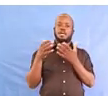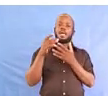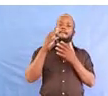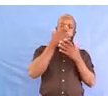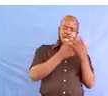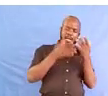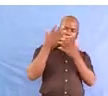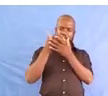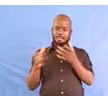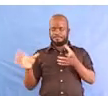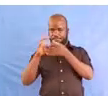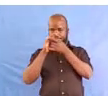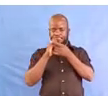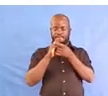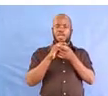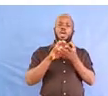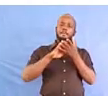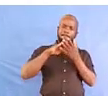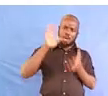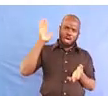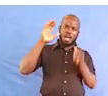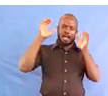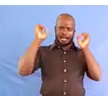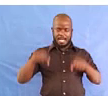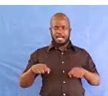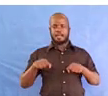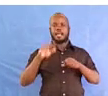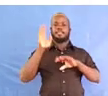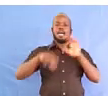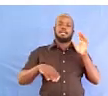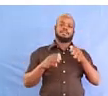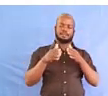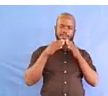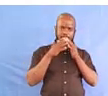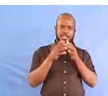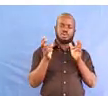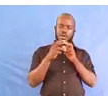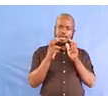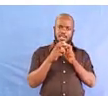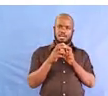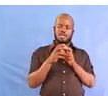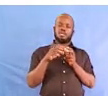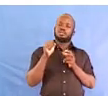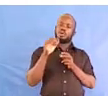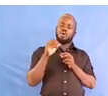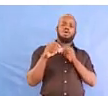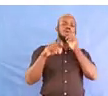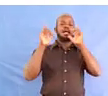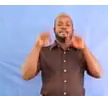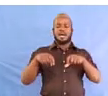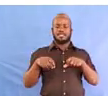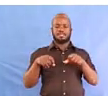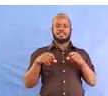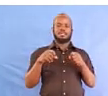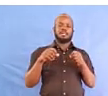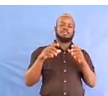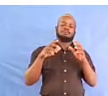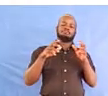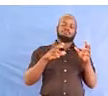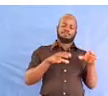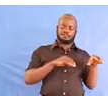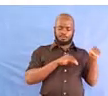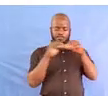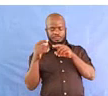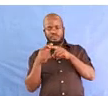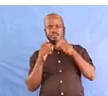however, are 900 times more likely to result in infection than sex contact. It's therefore